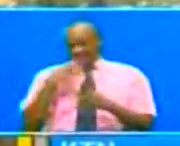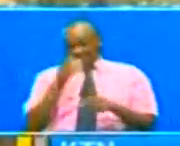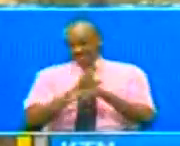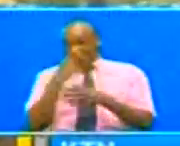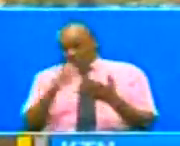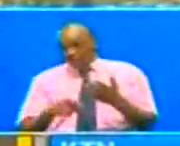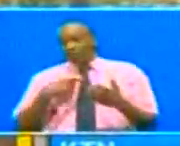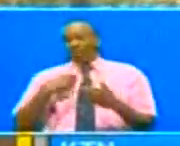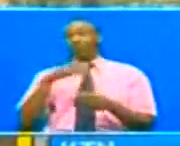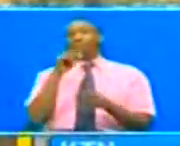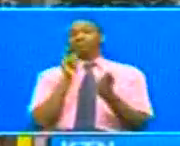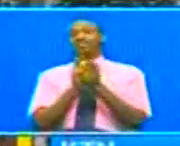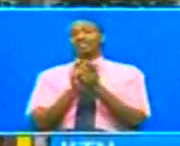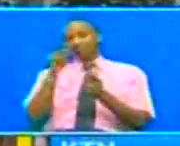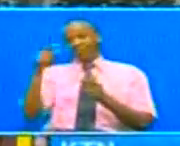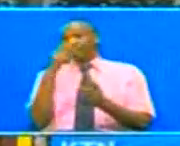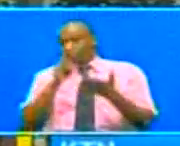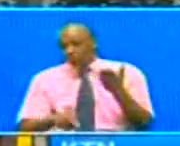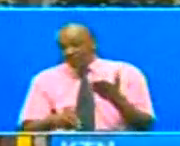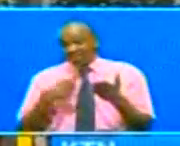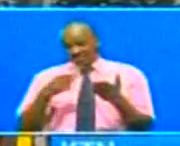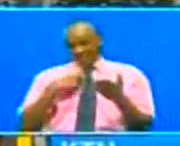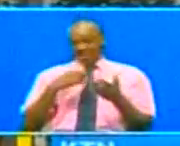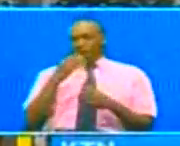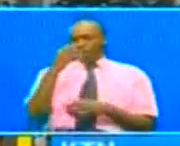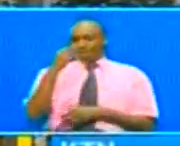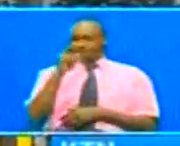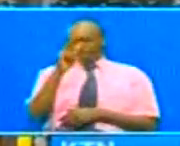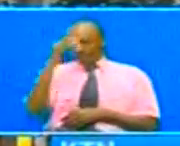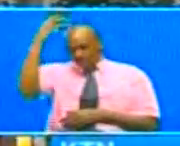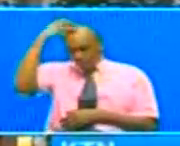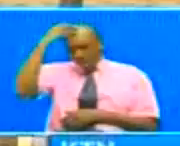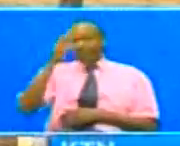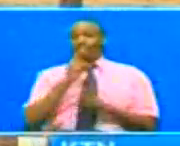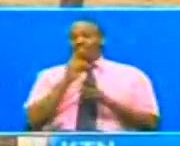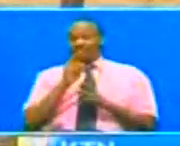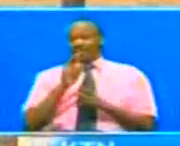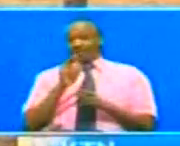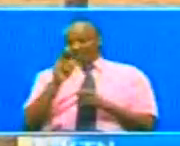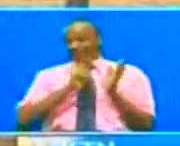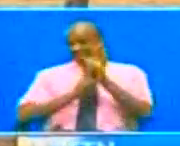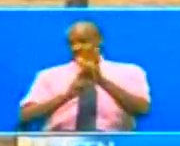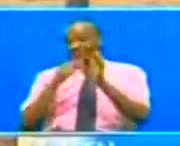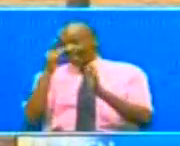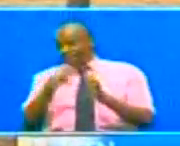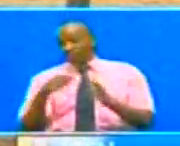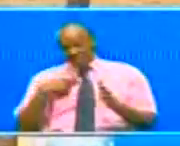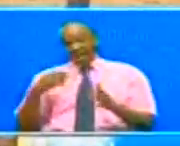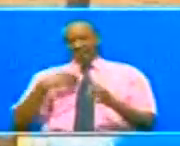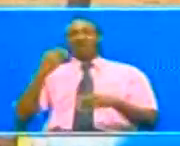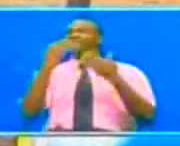that the Archbishop had filed a report to the Pope's representative in Kenya stating that a convent had been completed in the area and